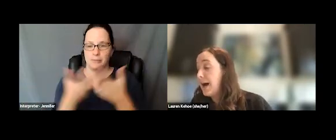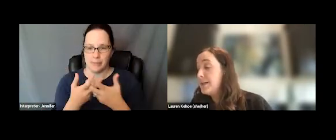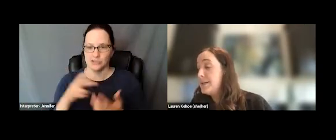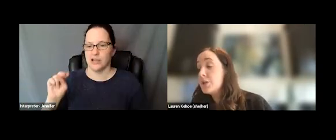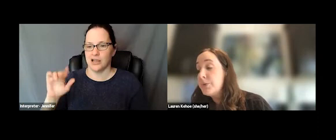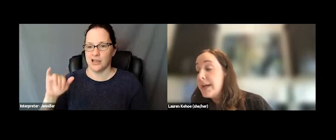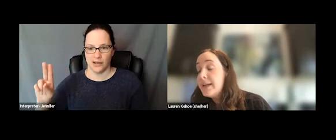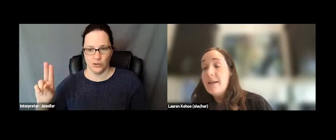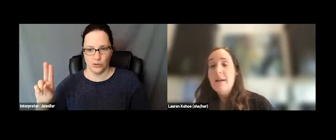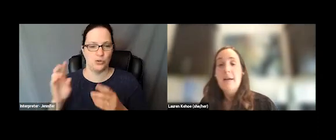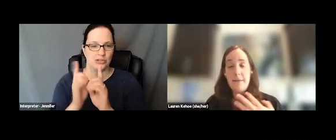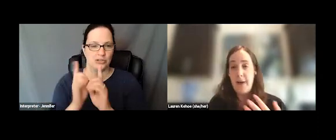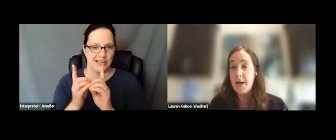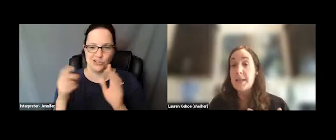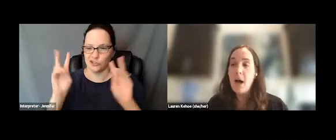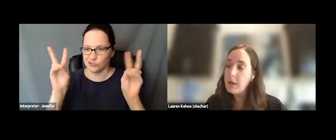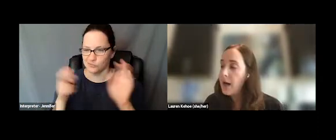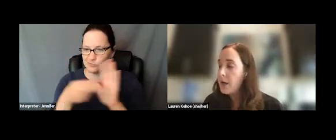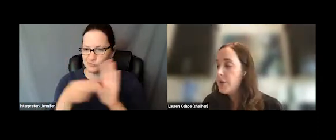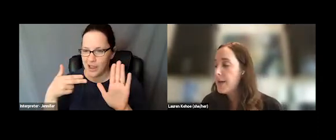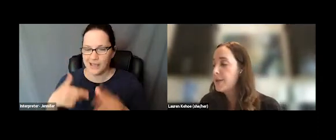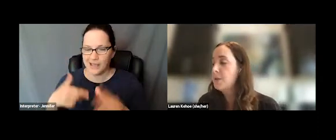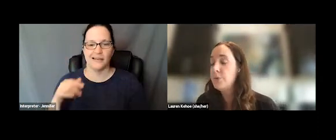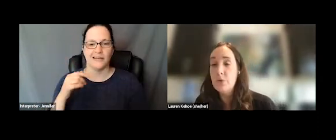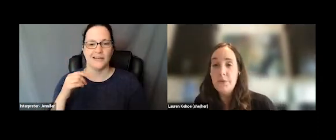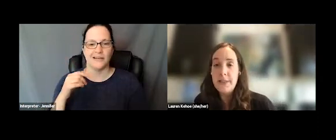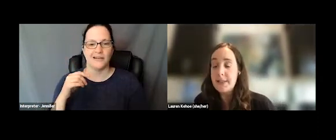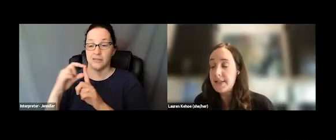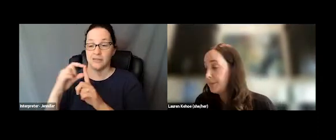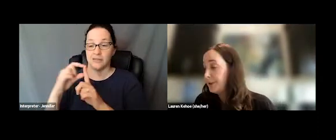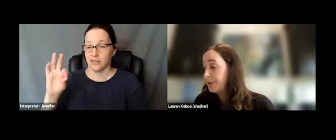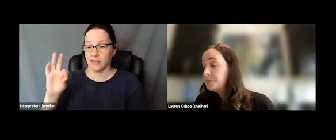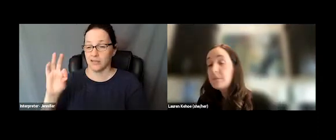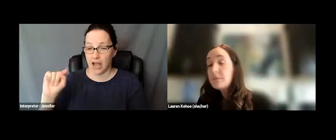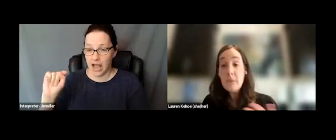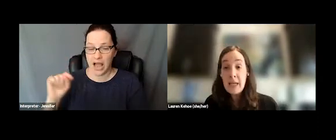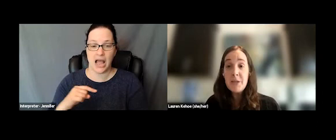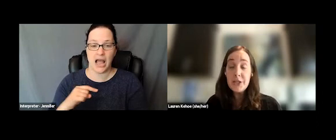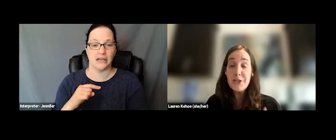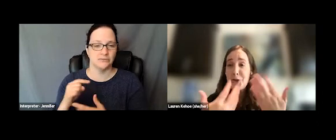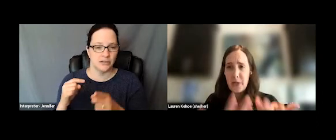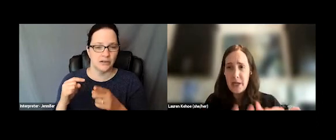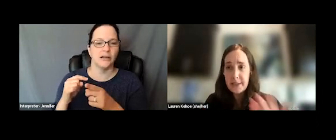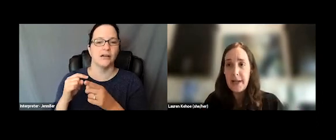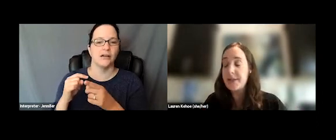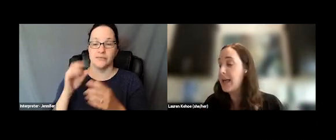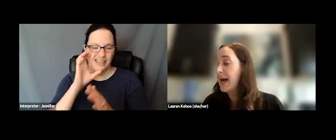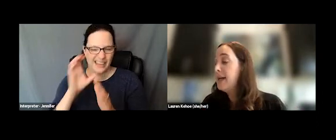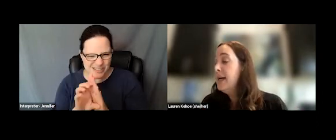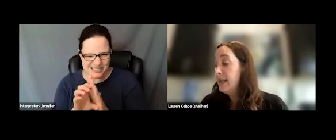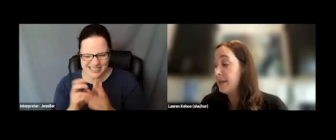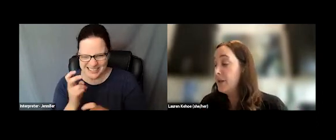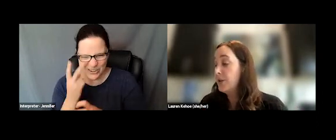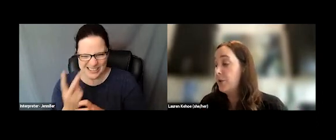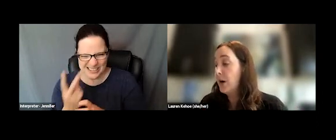Libraries digital branding. The font and color contrast are improved and accessible. Images, although you can't see it on the